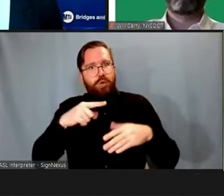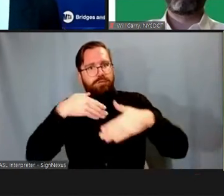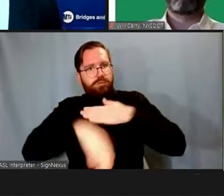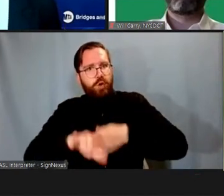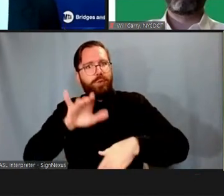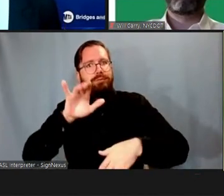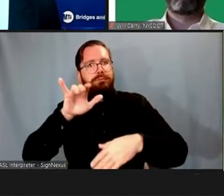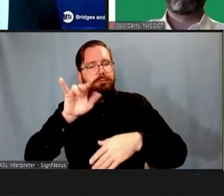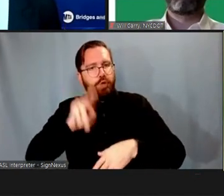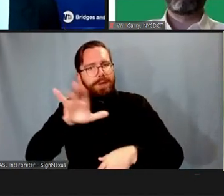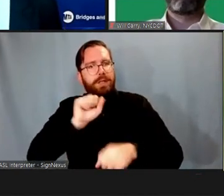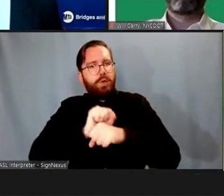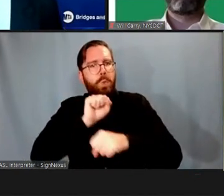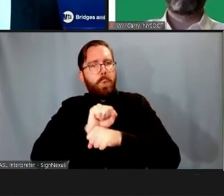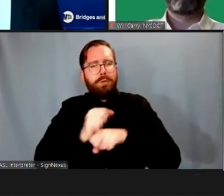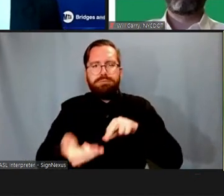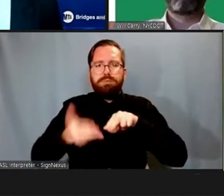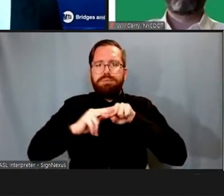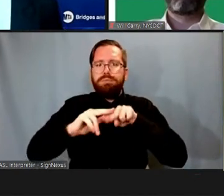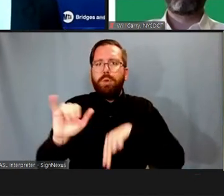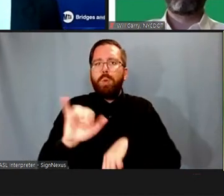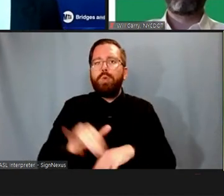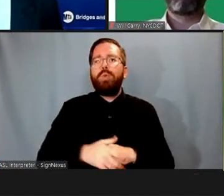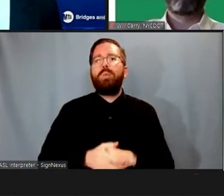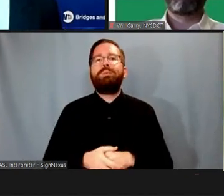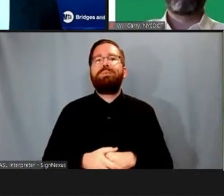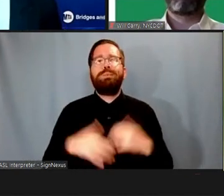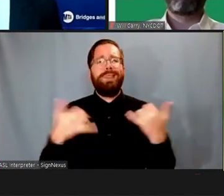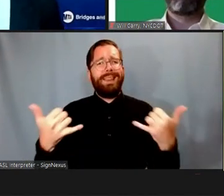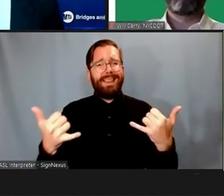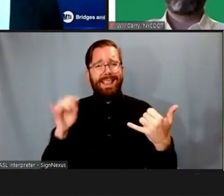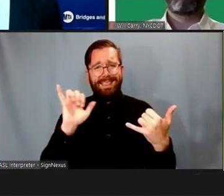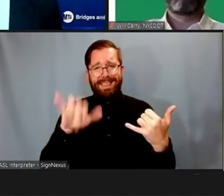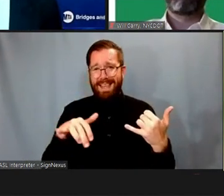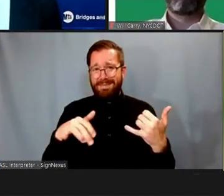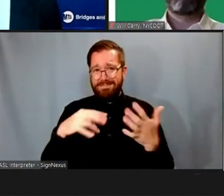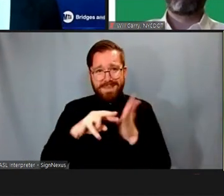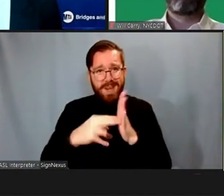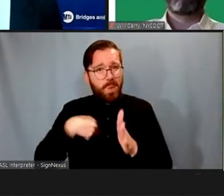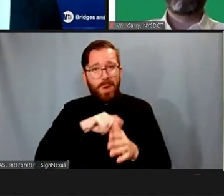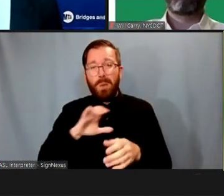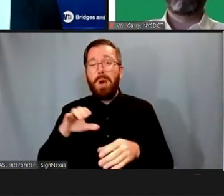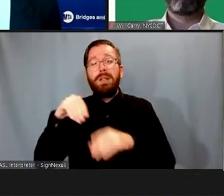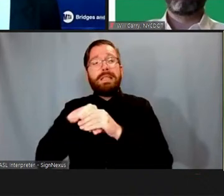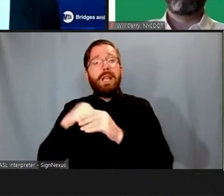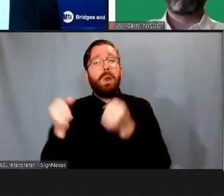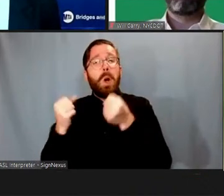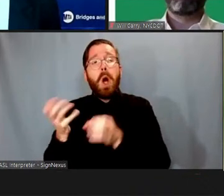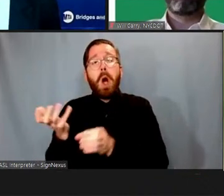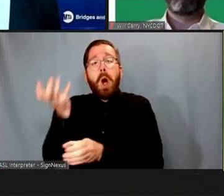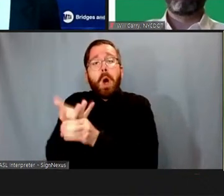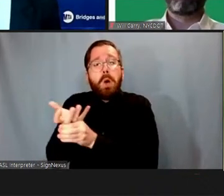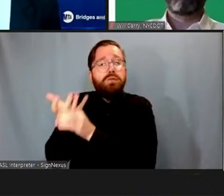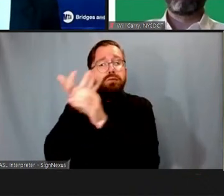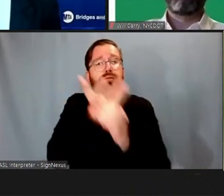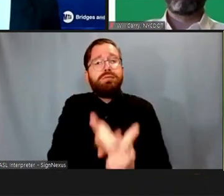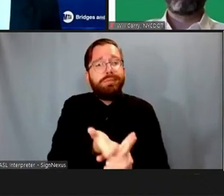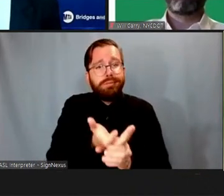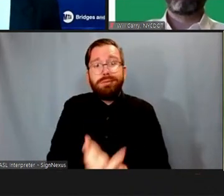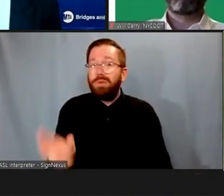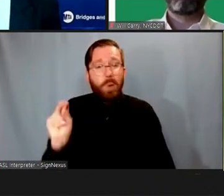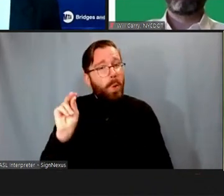essentially null and void because there is no incentive to carpool and people will continue to come into the city with more